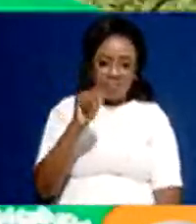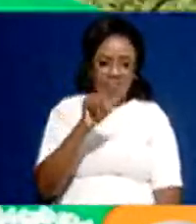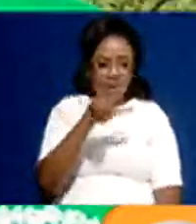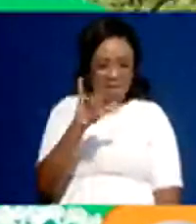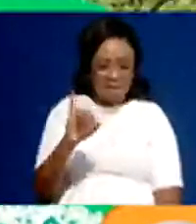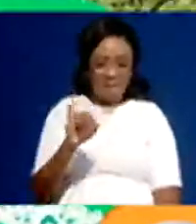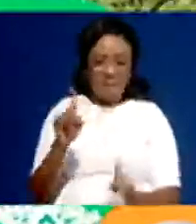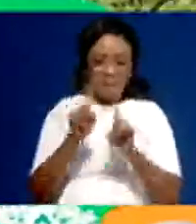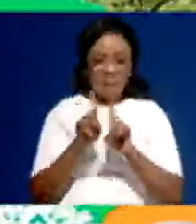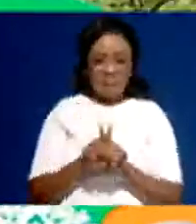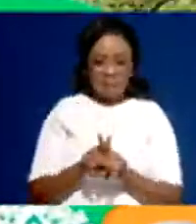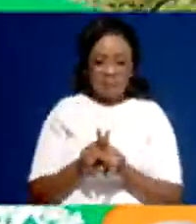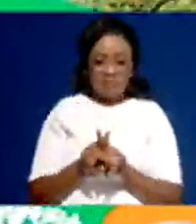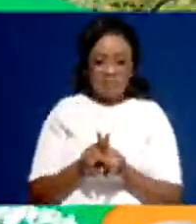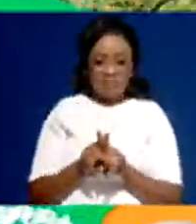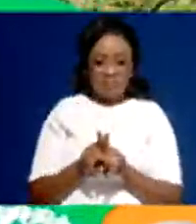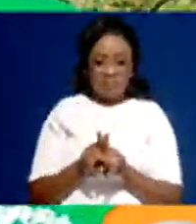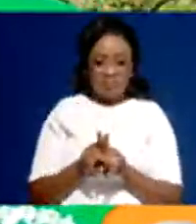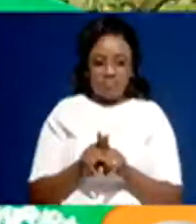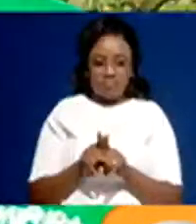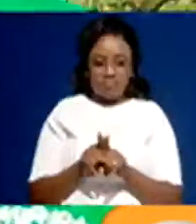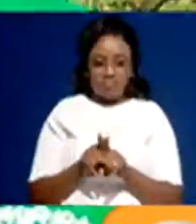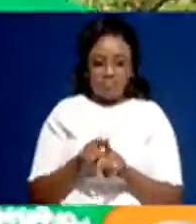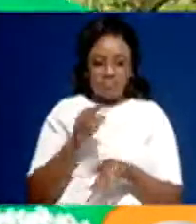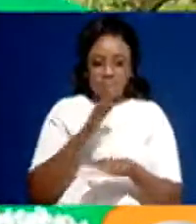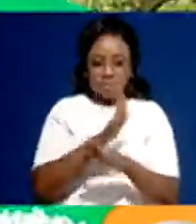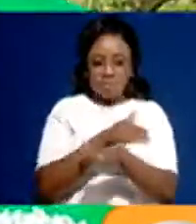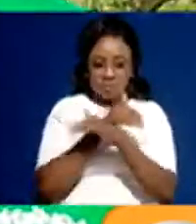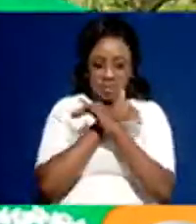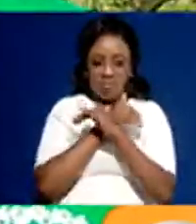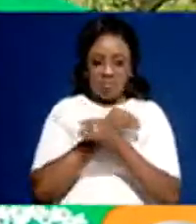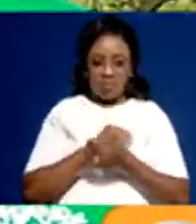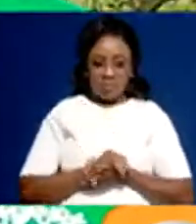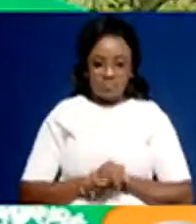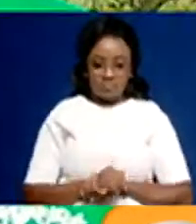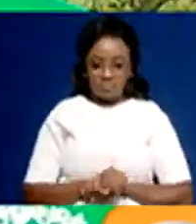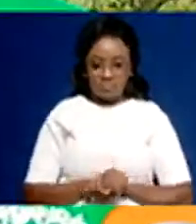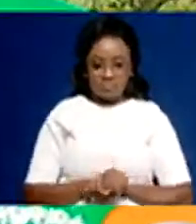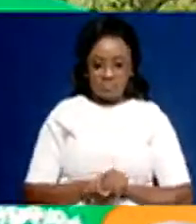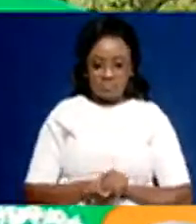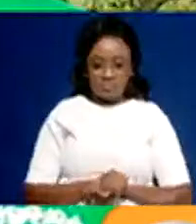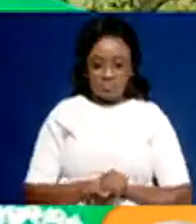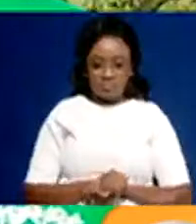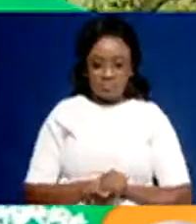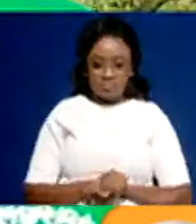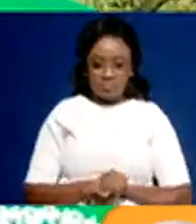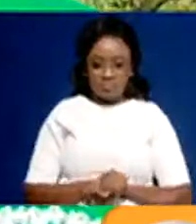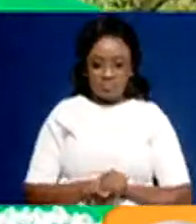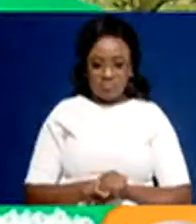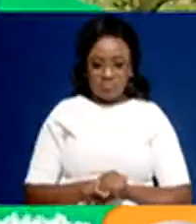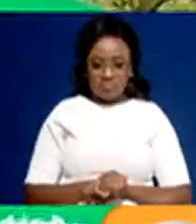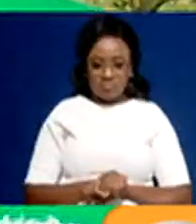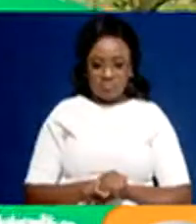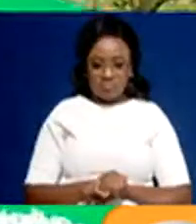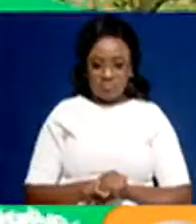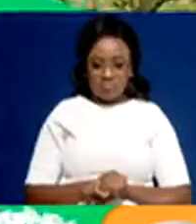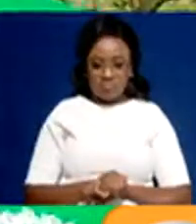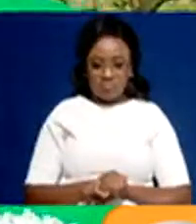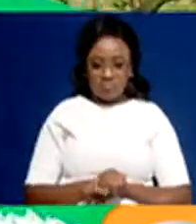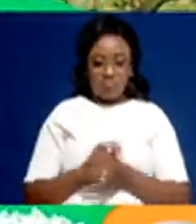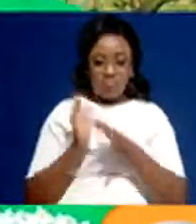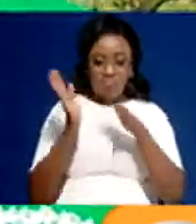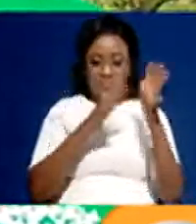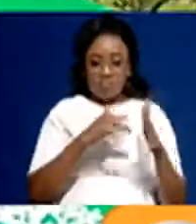change comes with a lot of opportunities. For a very long time it has been a big challenge managing